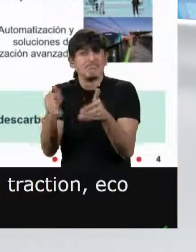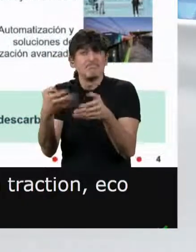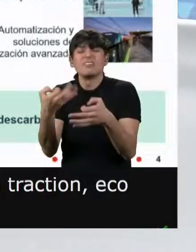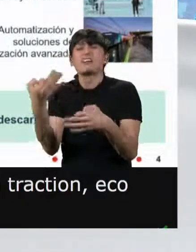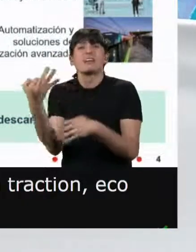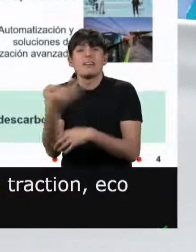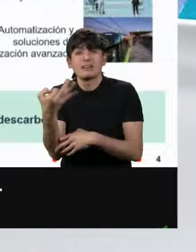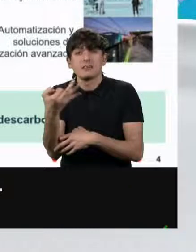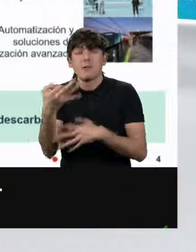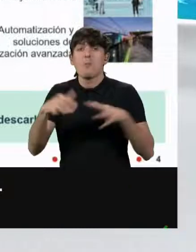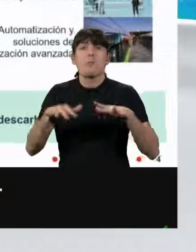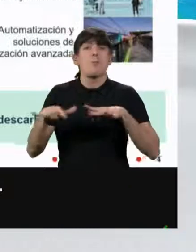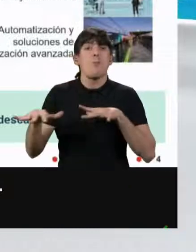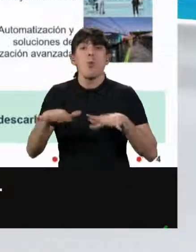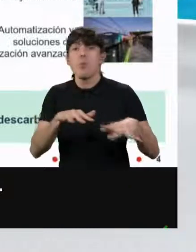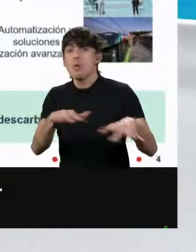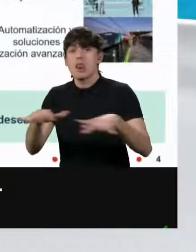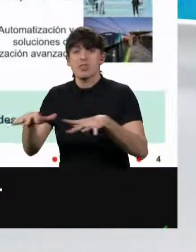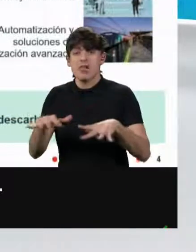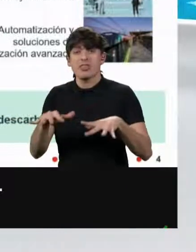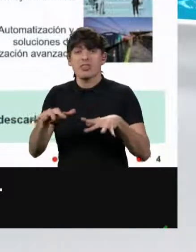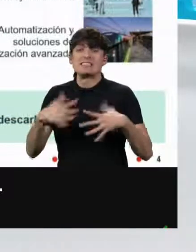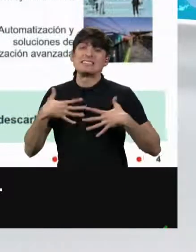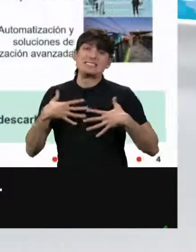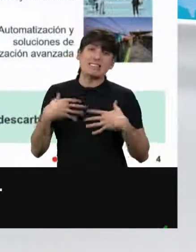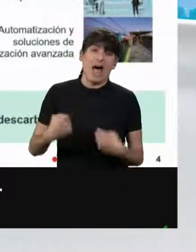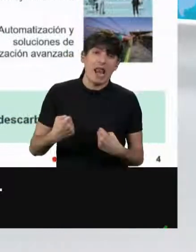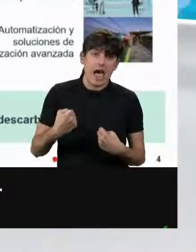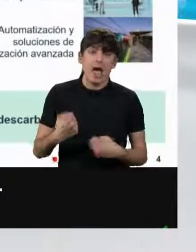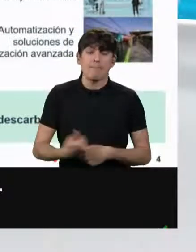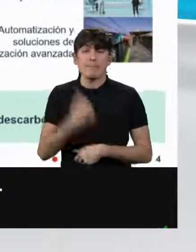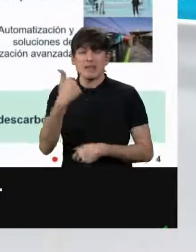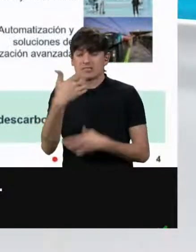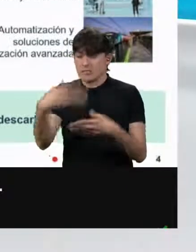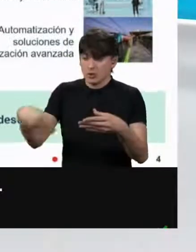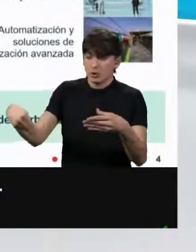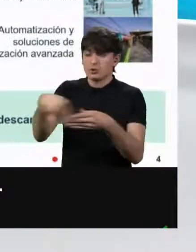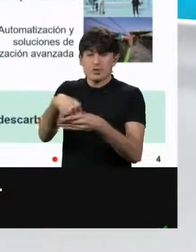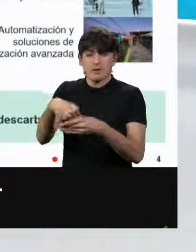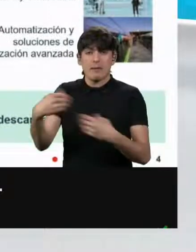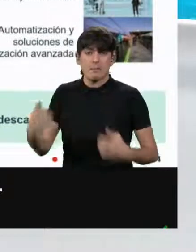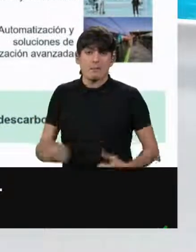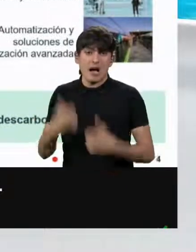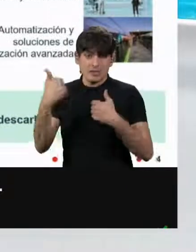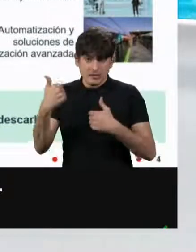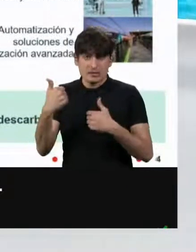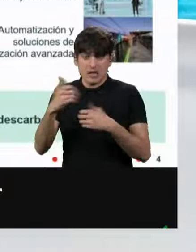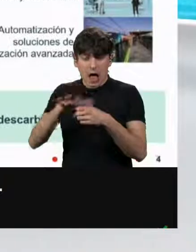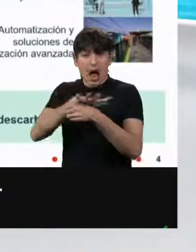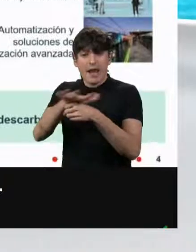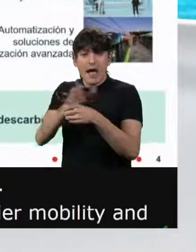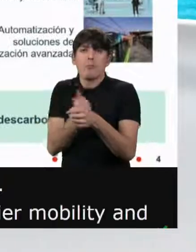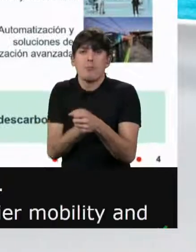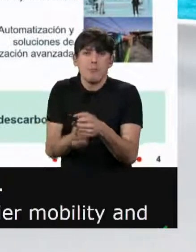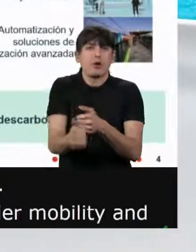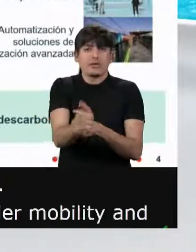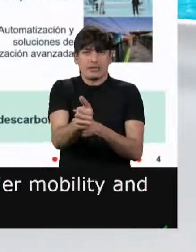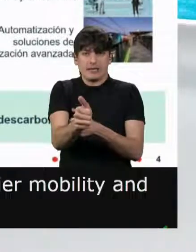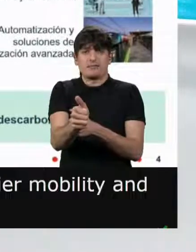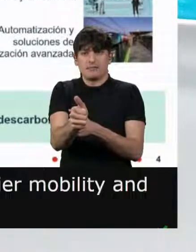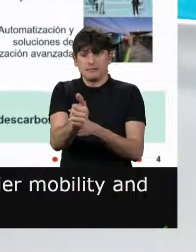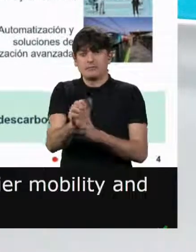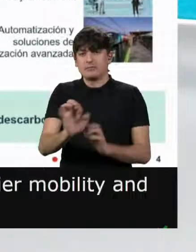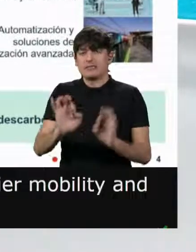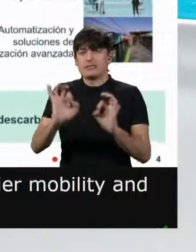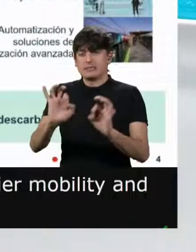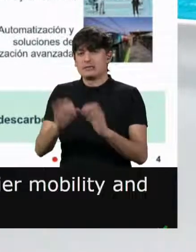discussion, we're focusing on healthier mobility and more inclusive mobility as one of our priority